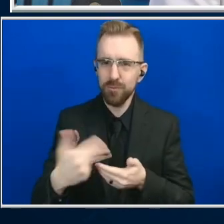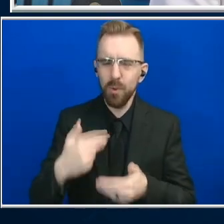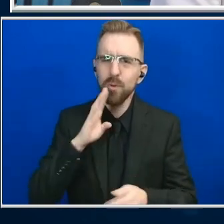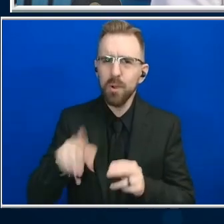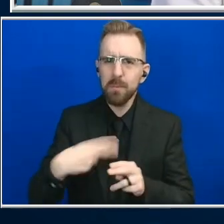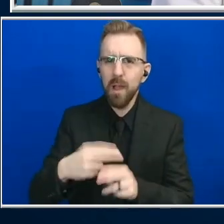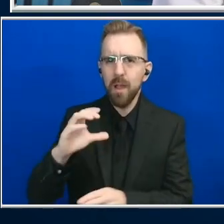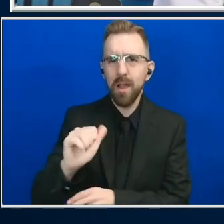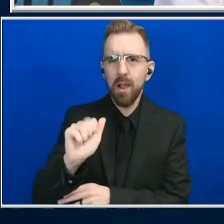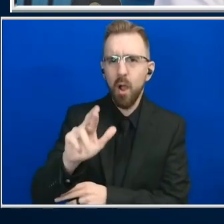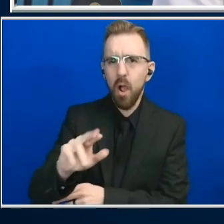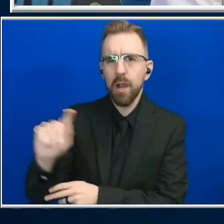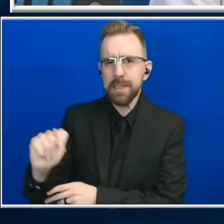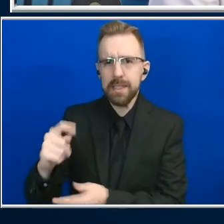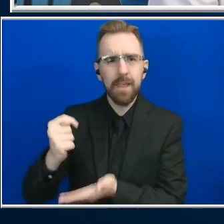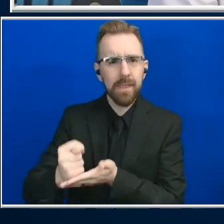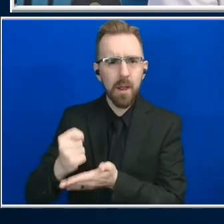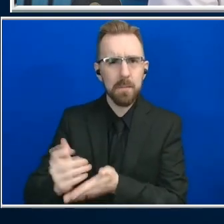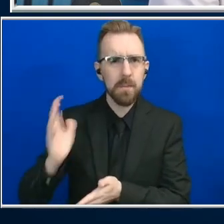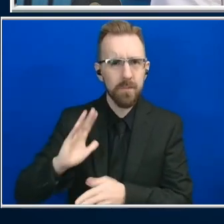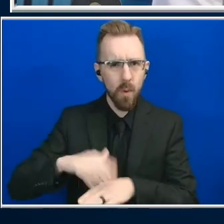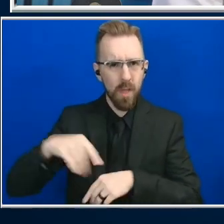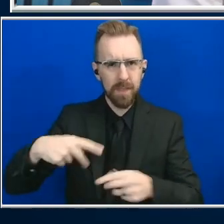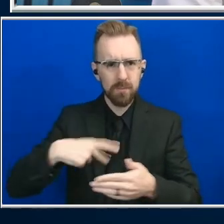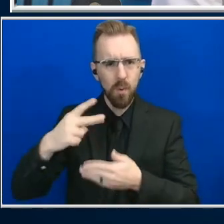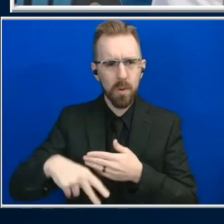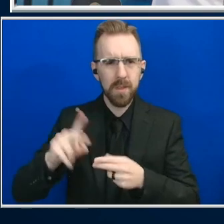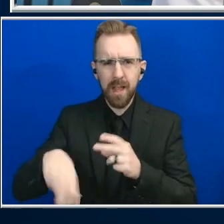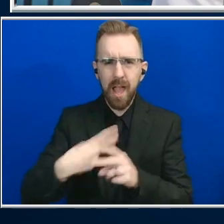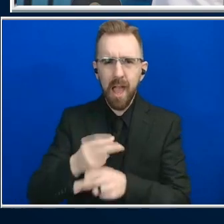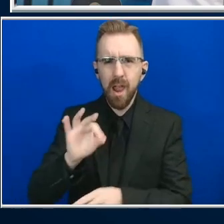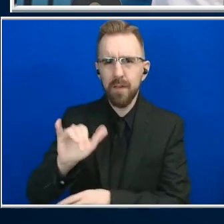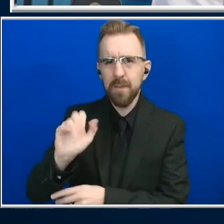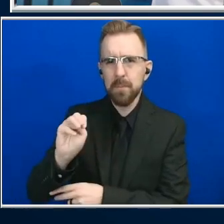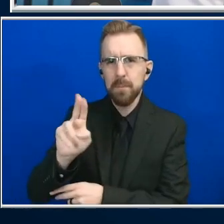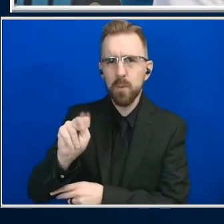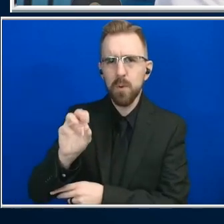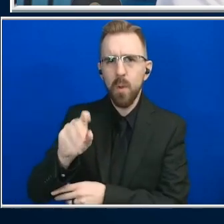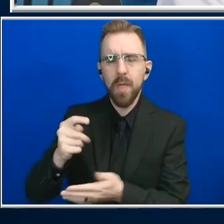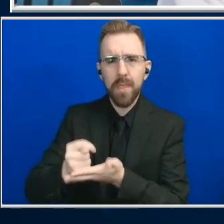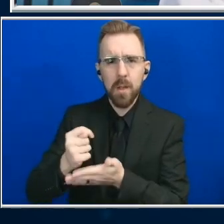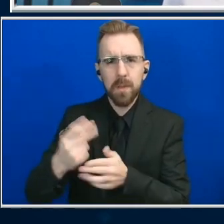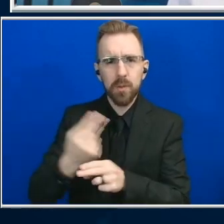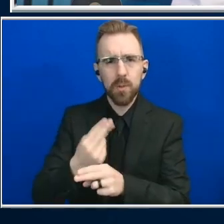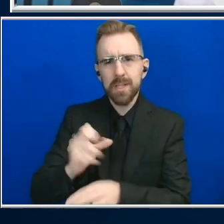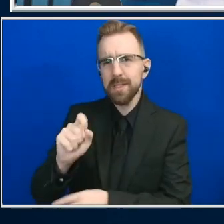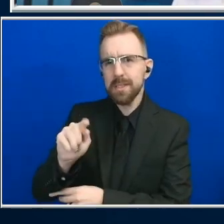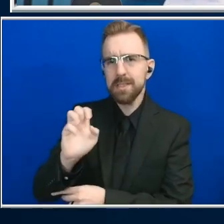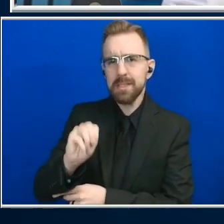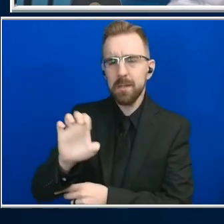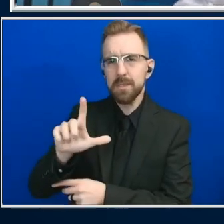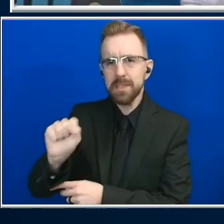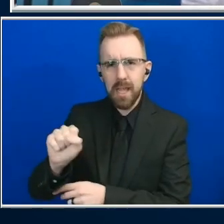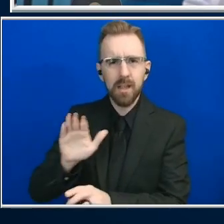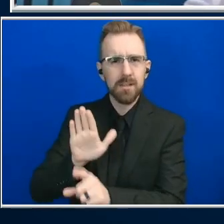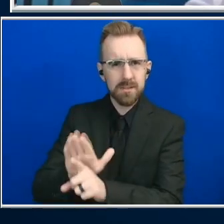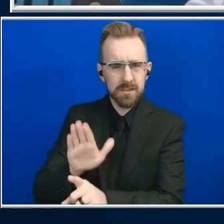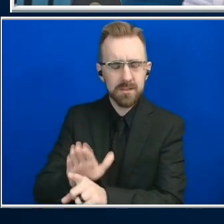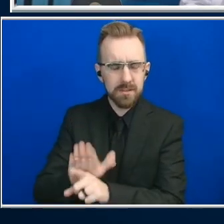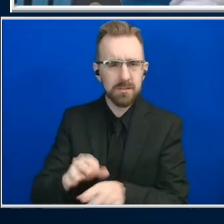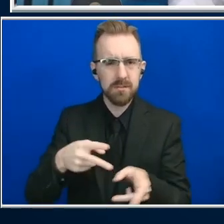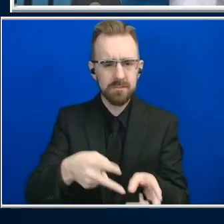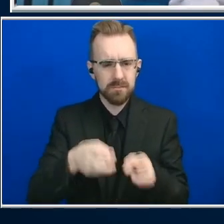program before. Now, it's a form of immunotherapy that takes a patient's stem cells or immune cells, sends them to a